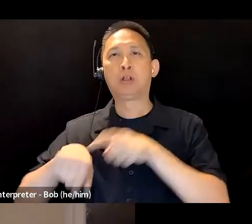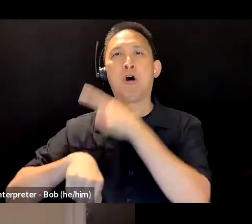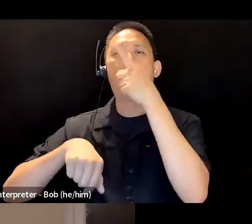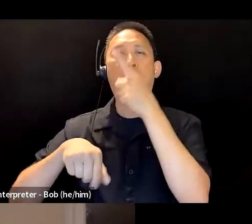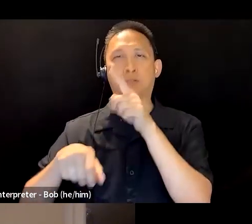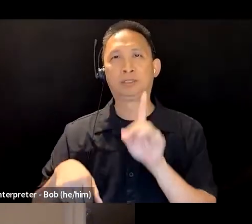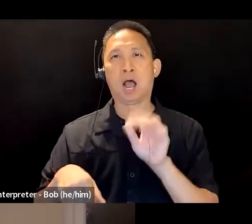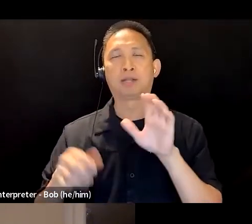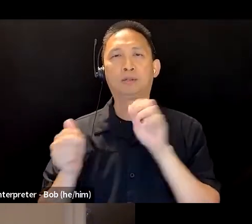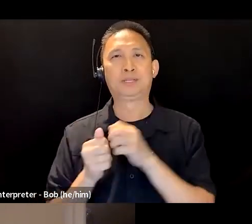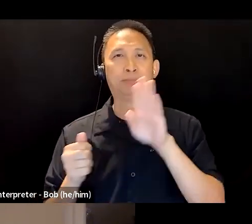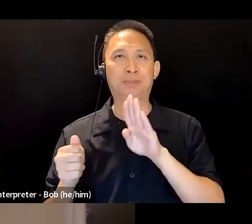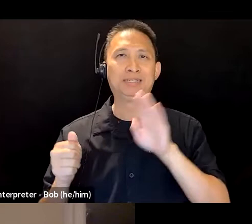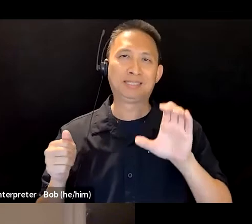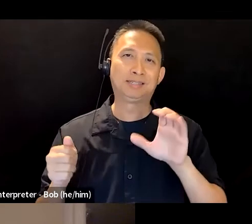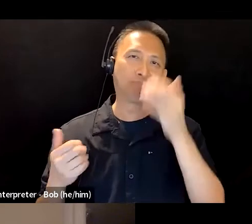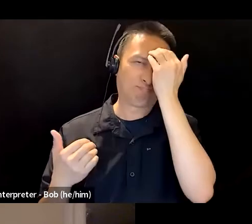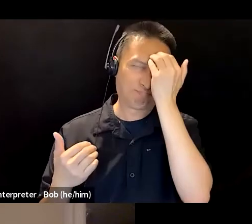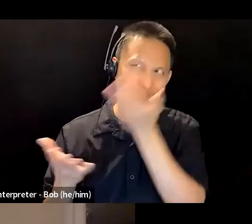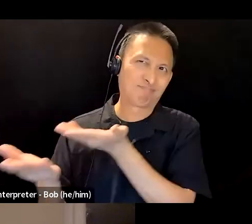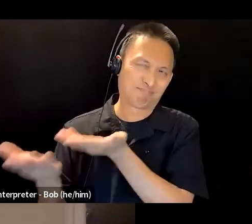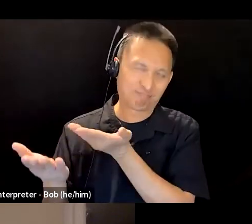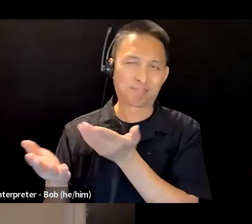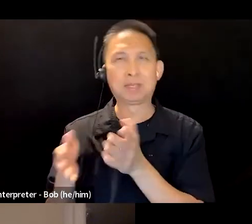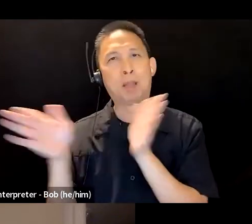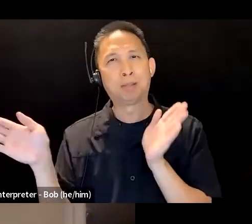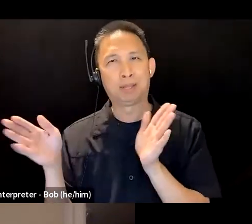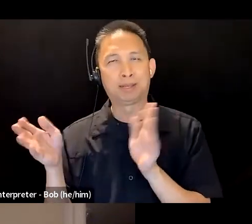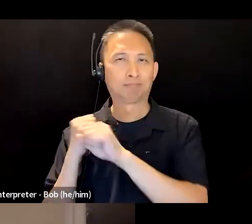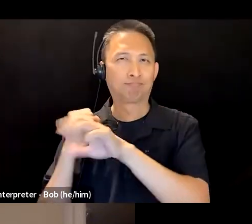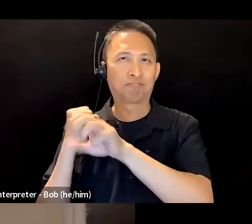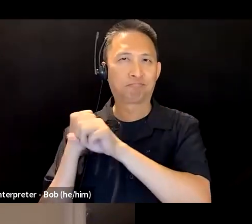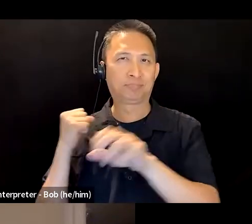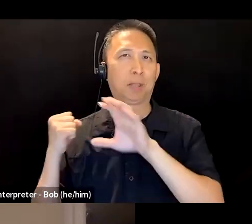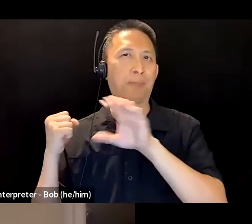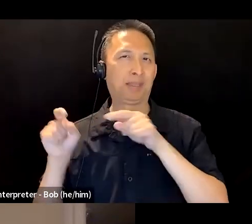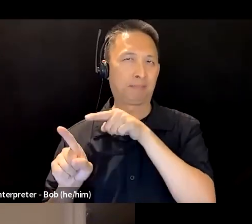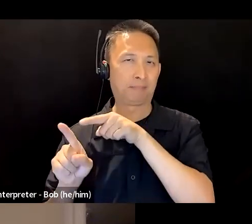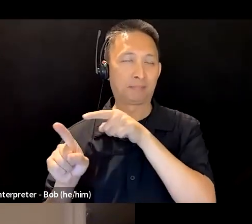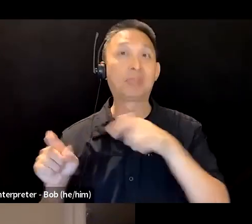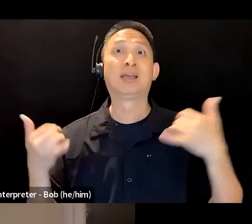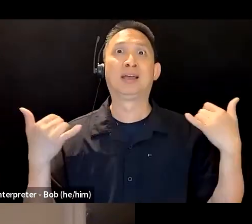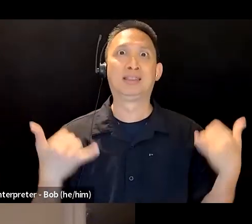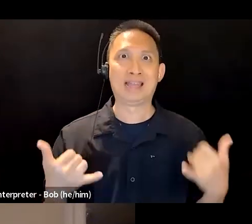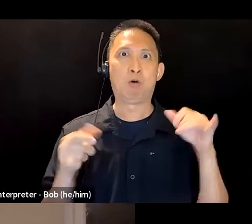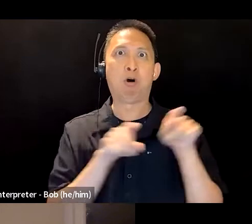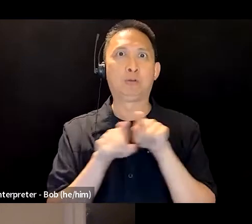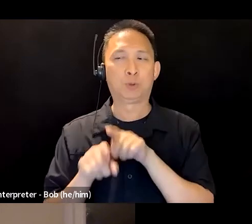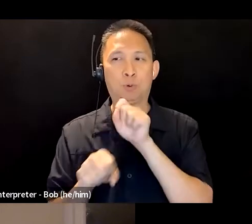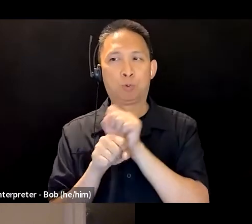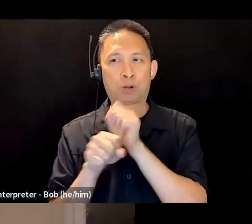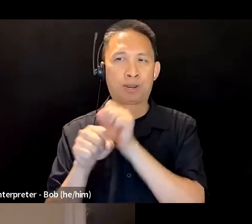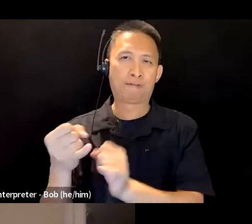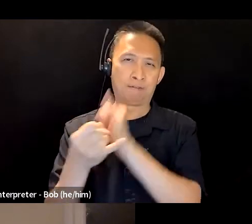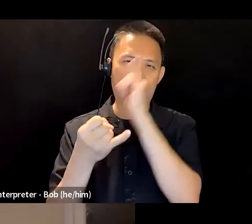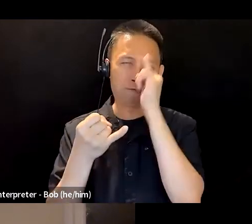broadcaster here in the UK, the main public broadcaster here in the UK, and I am currently in the final stages of